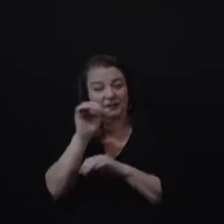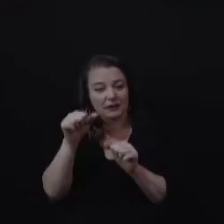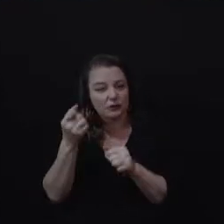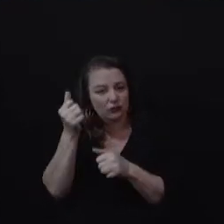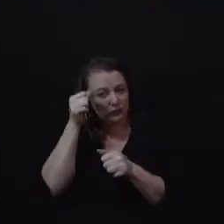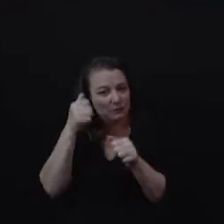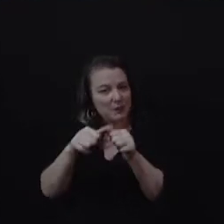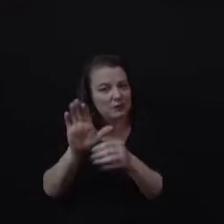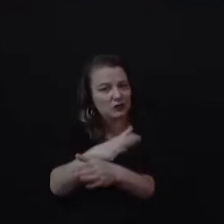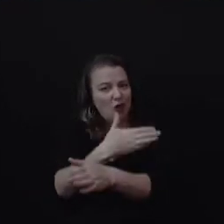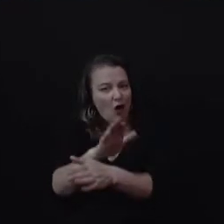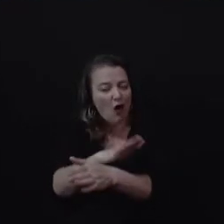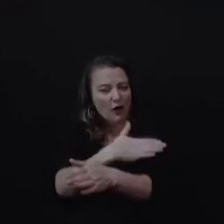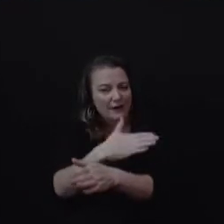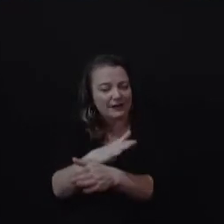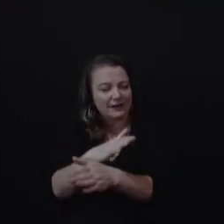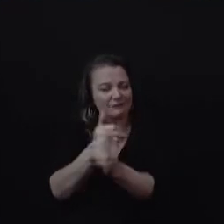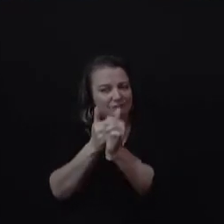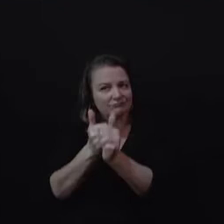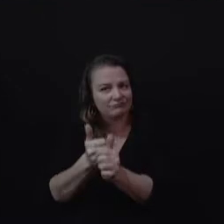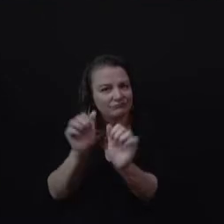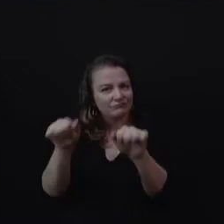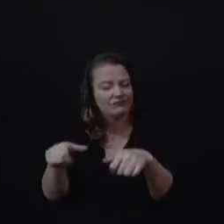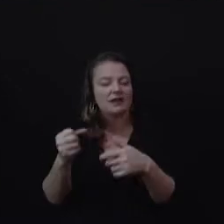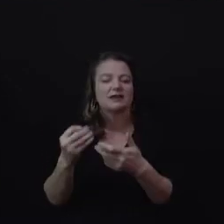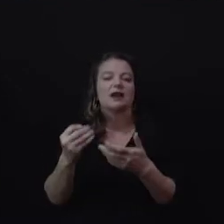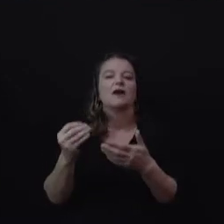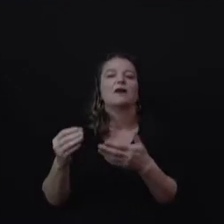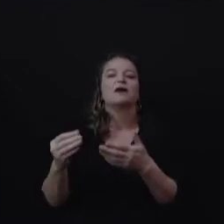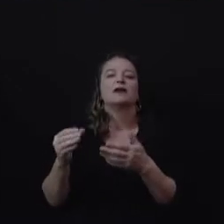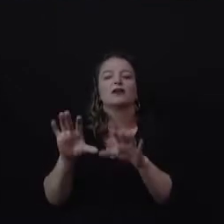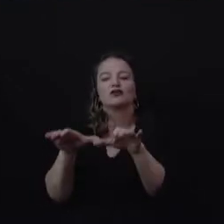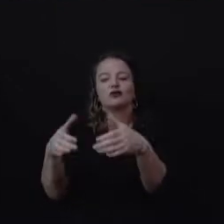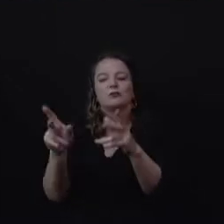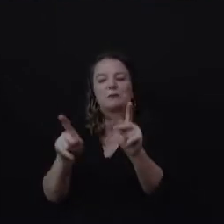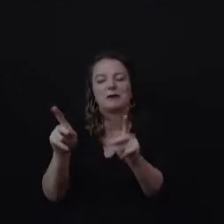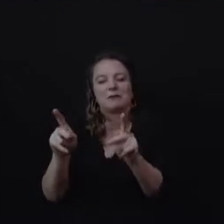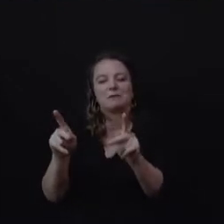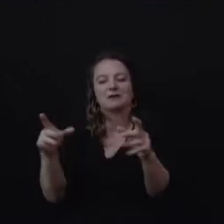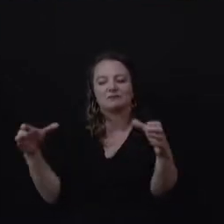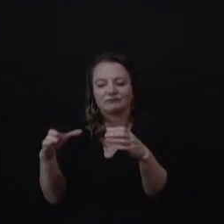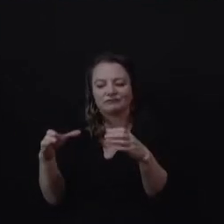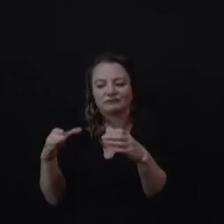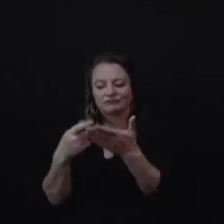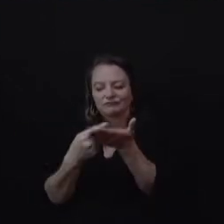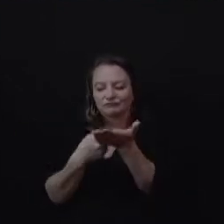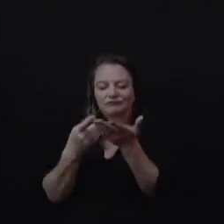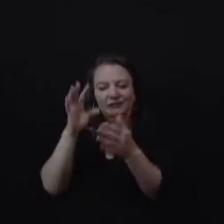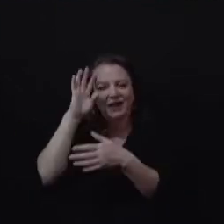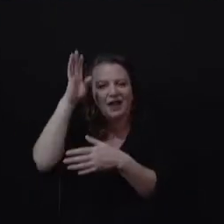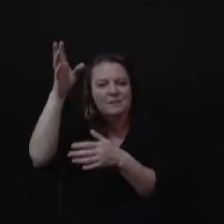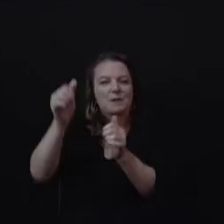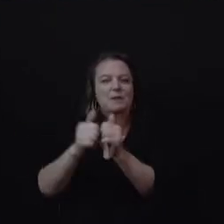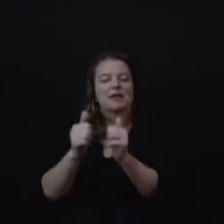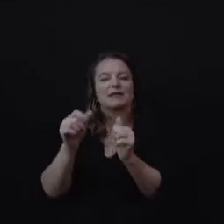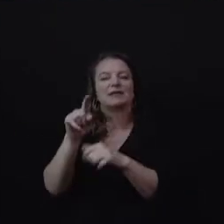songs, right? So he got together with some people, and they came up with this series where they animated